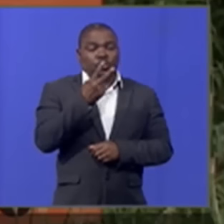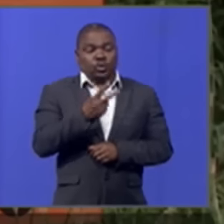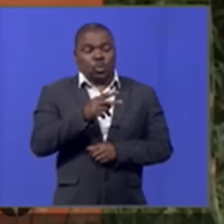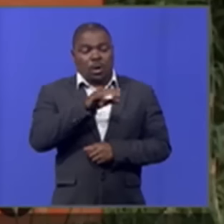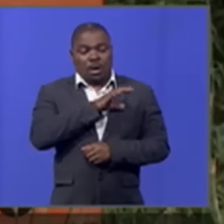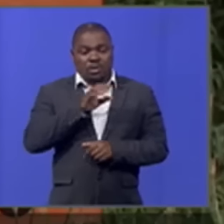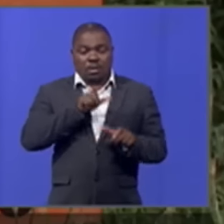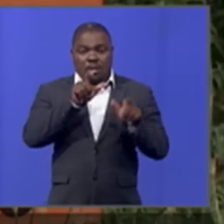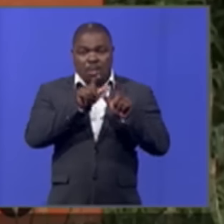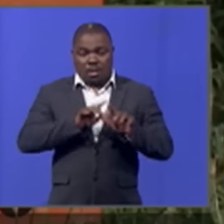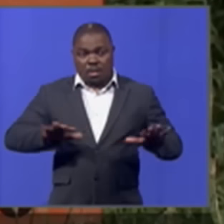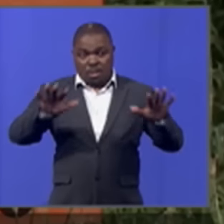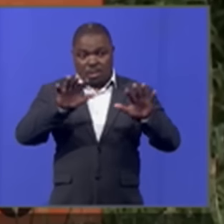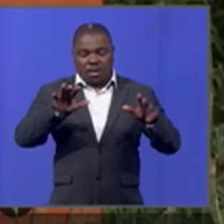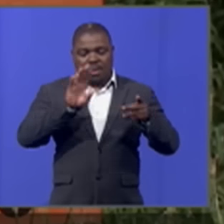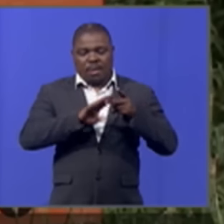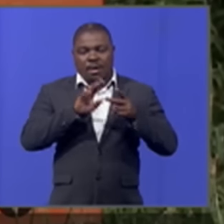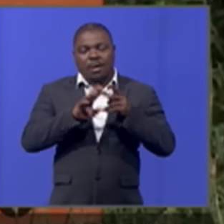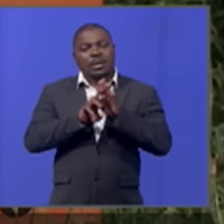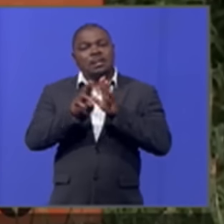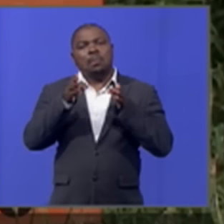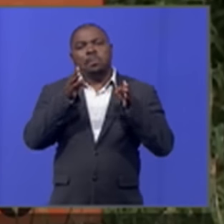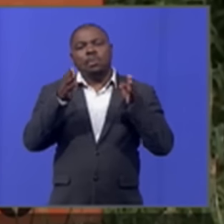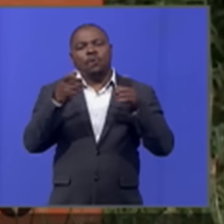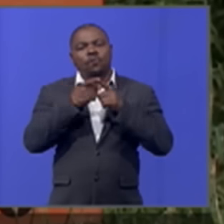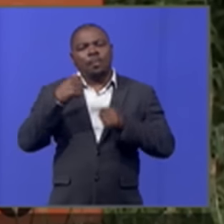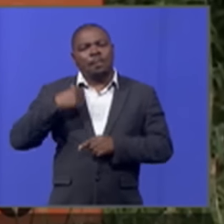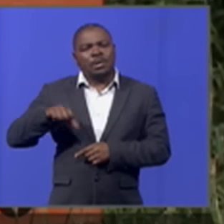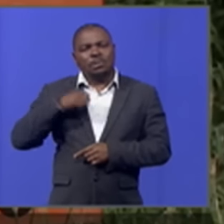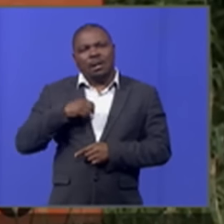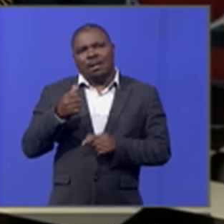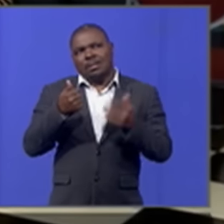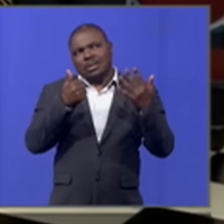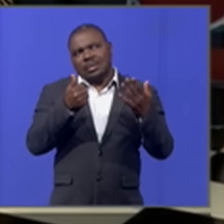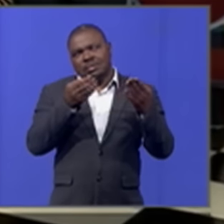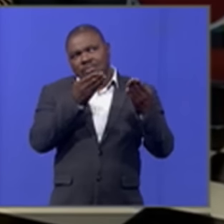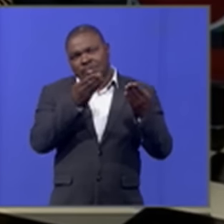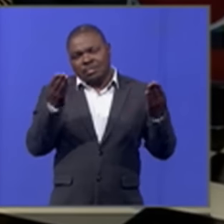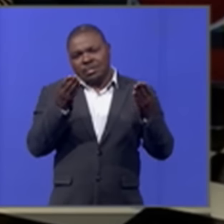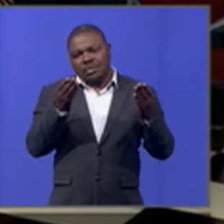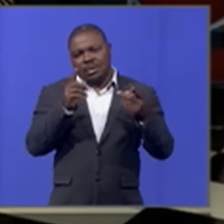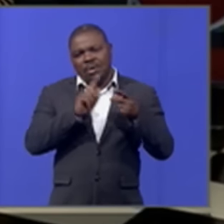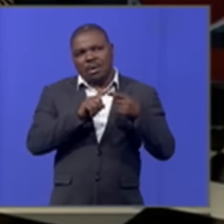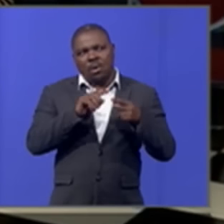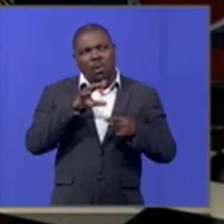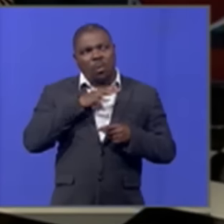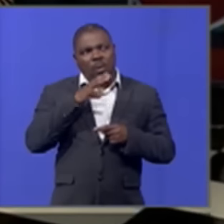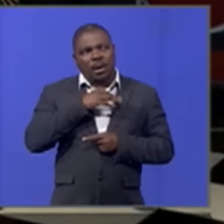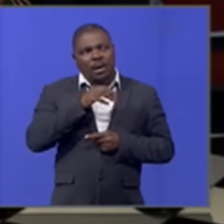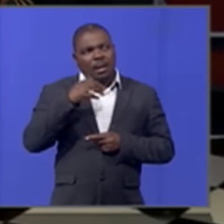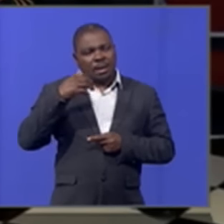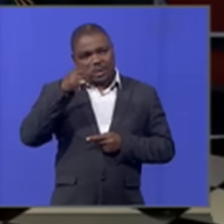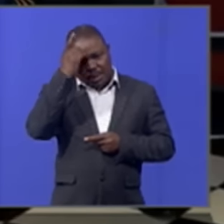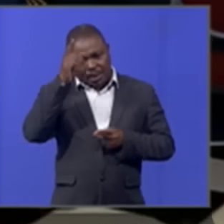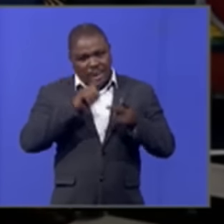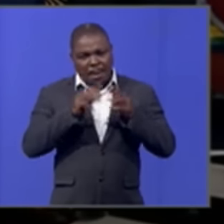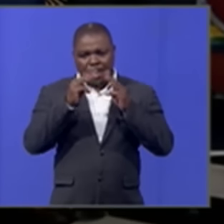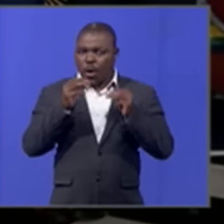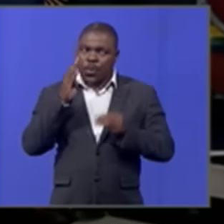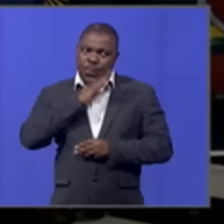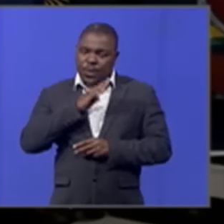ka bophara le dikemedi mo bo masepala mogolo ba le barataro kwa ntle ga eThekwini le Mangaung.